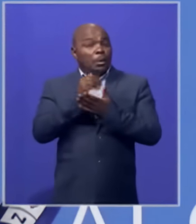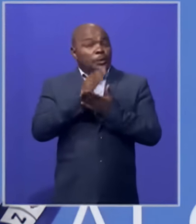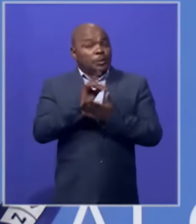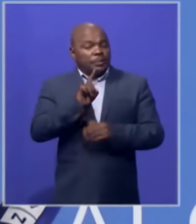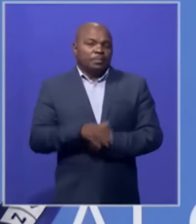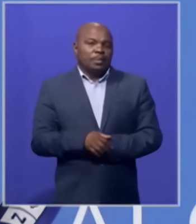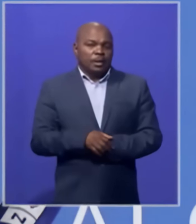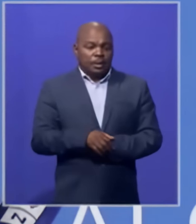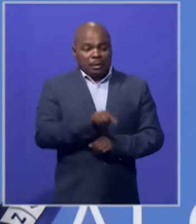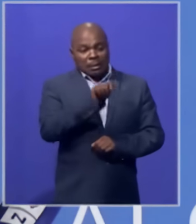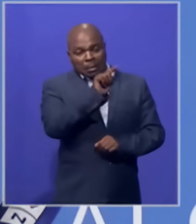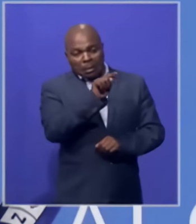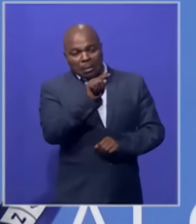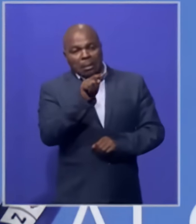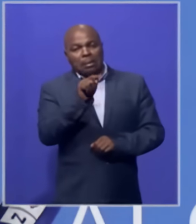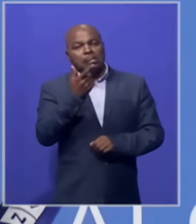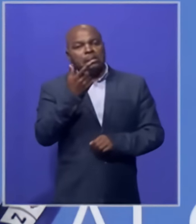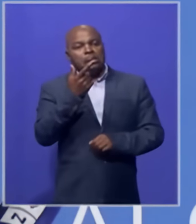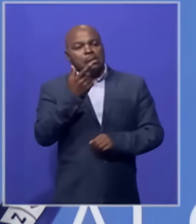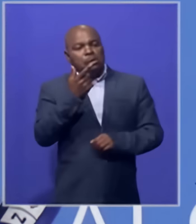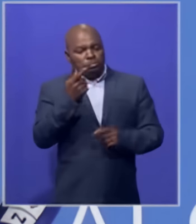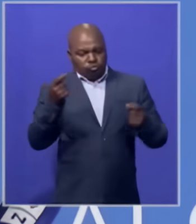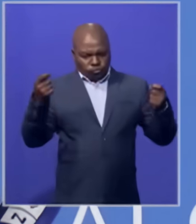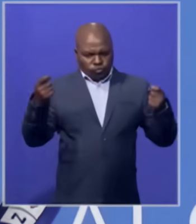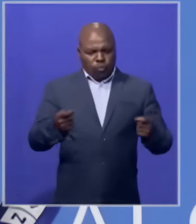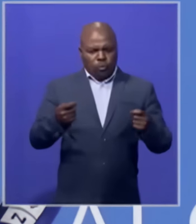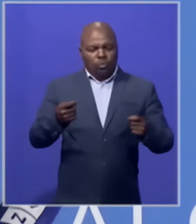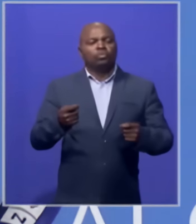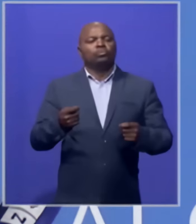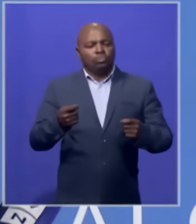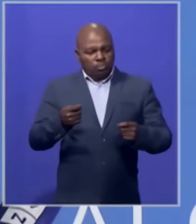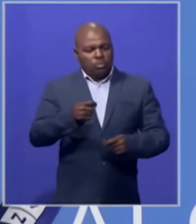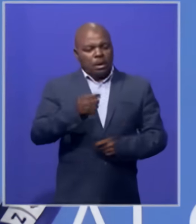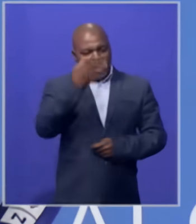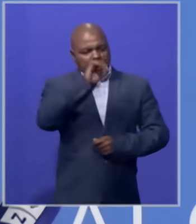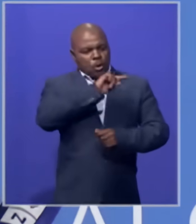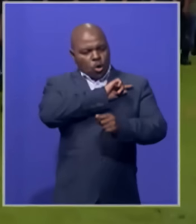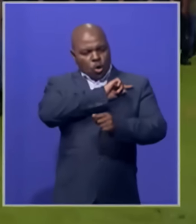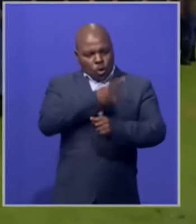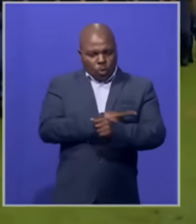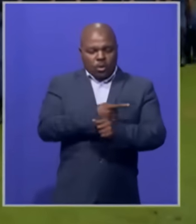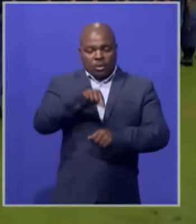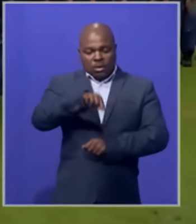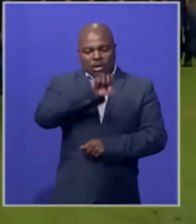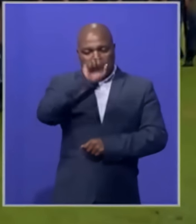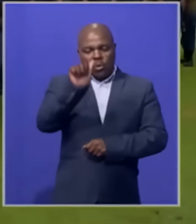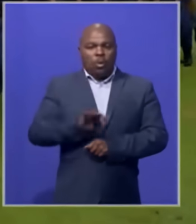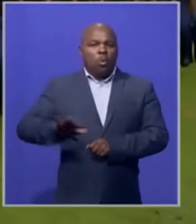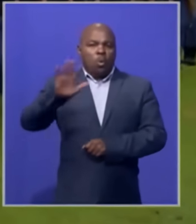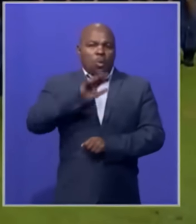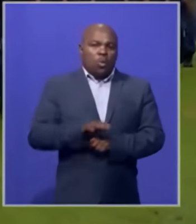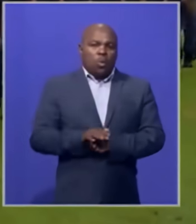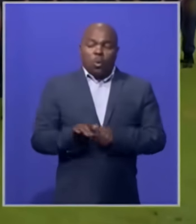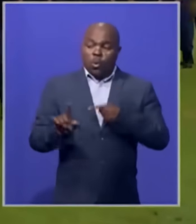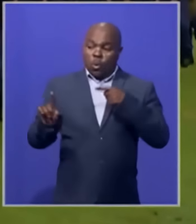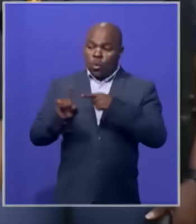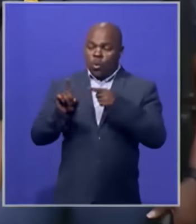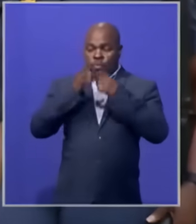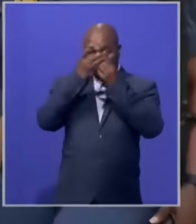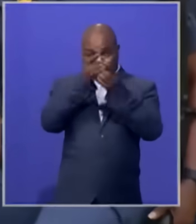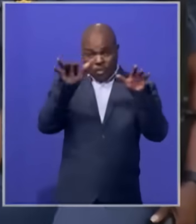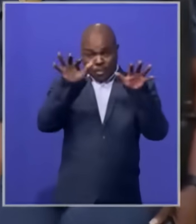and clamp the authority of the state in every corner of our country. Mosikidi o netefaleditše badudi gore go tla